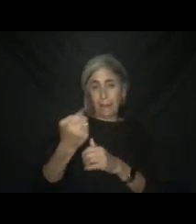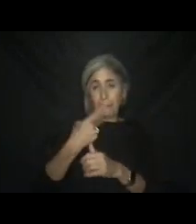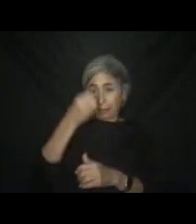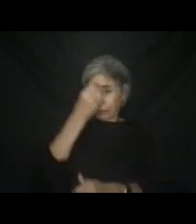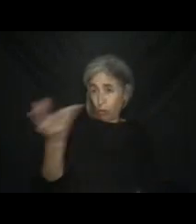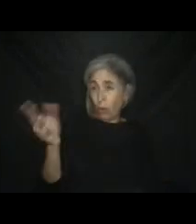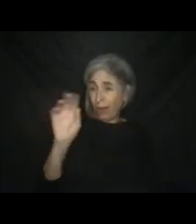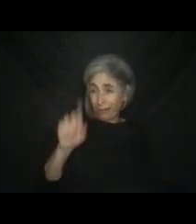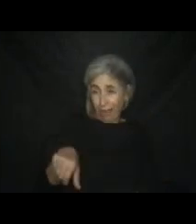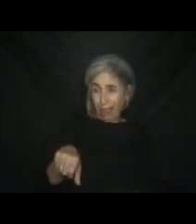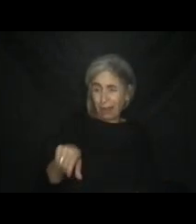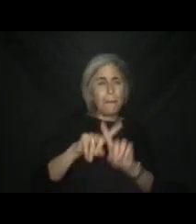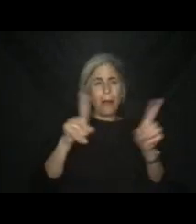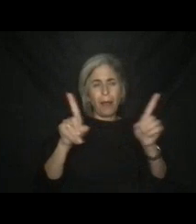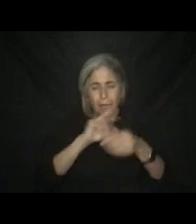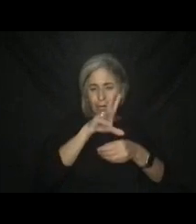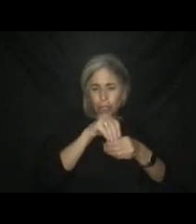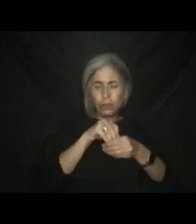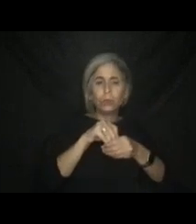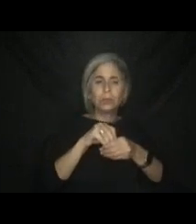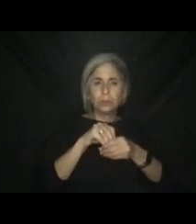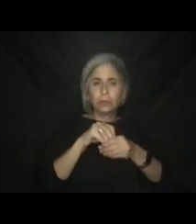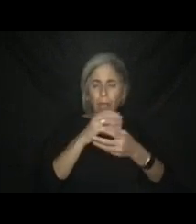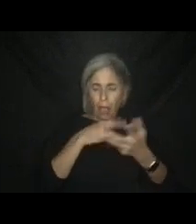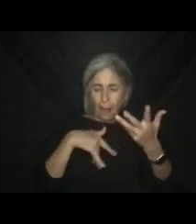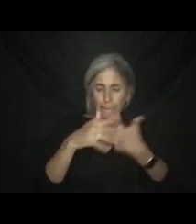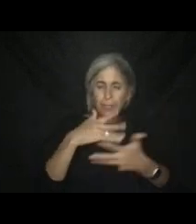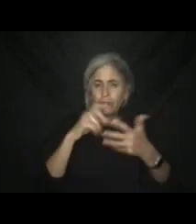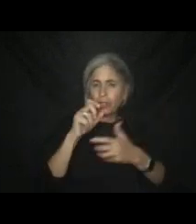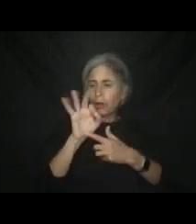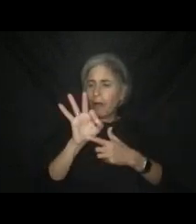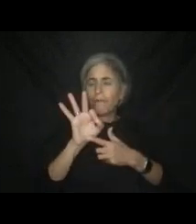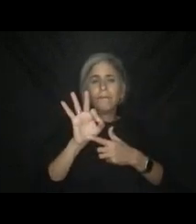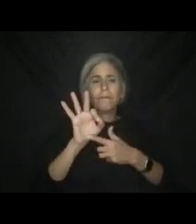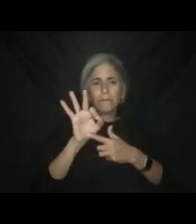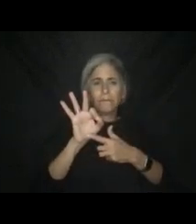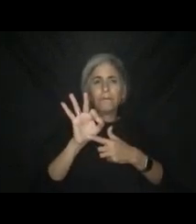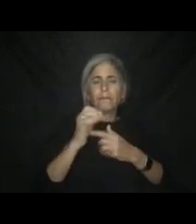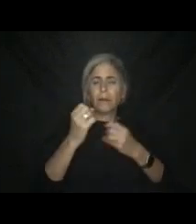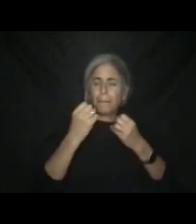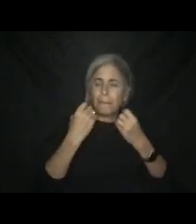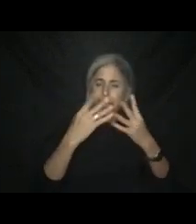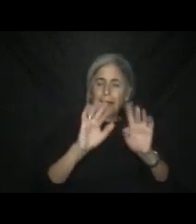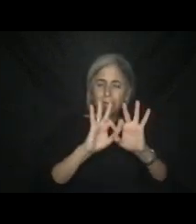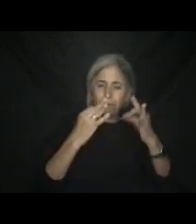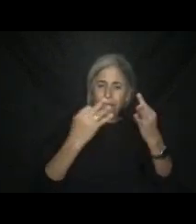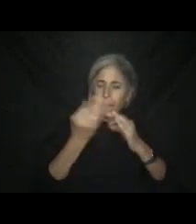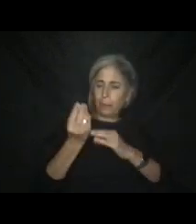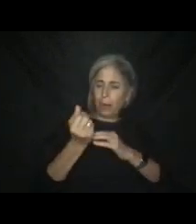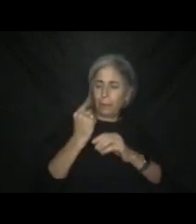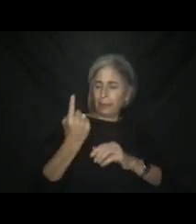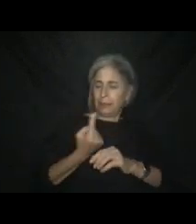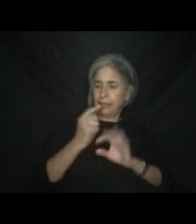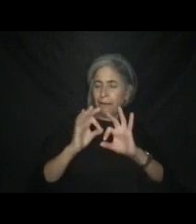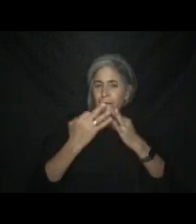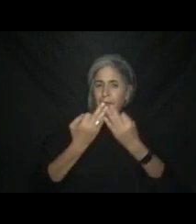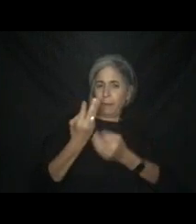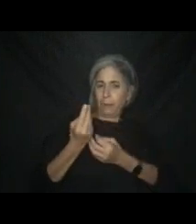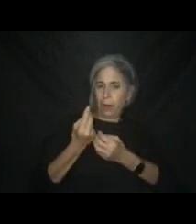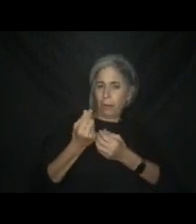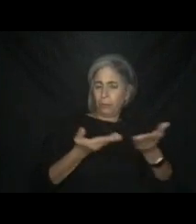okay? But it does include a mixture of multifamily properties and single-family properties provided to us by your